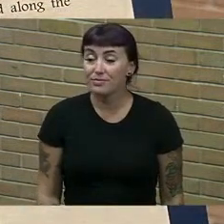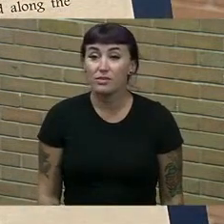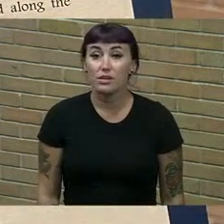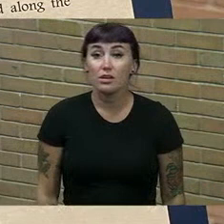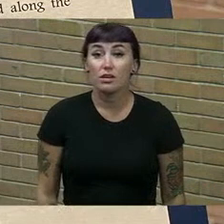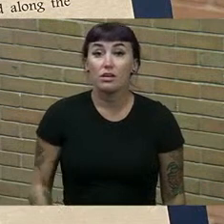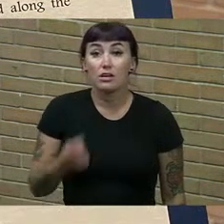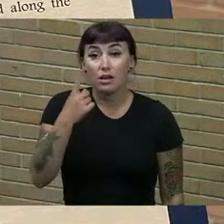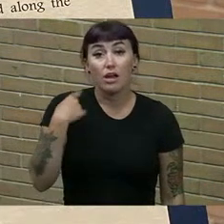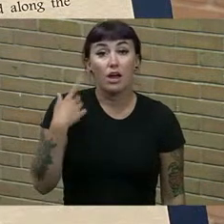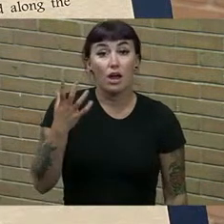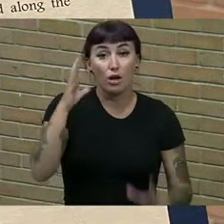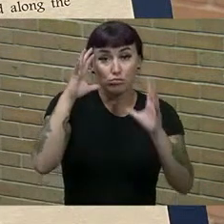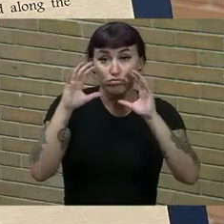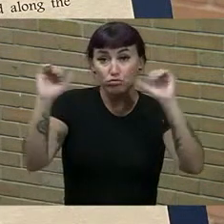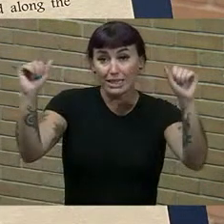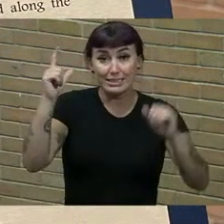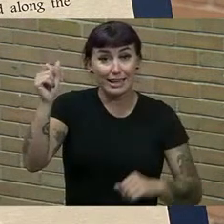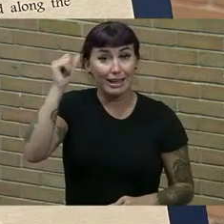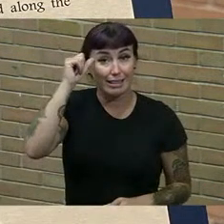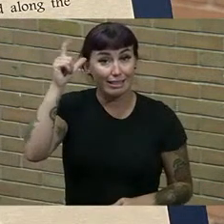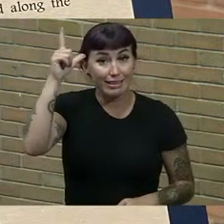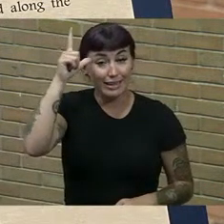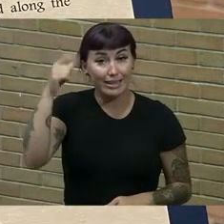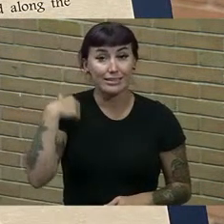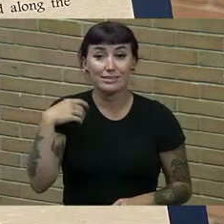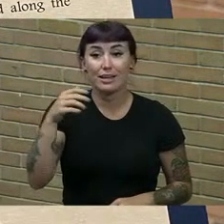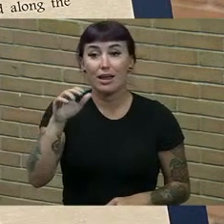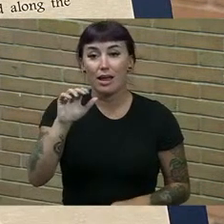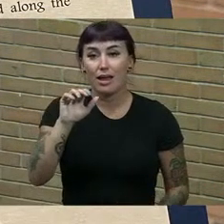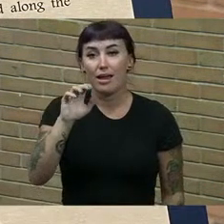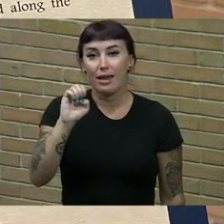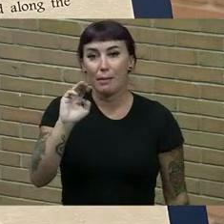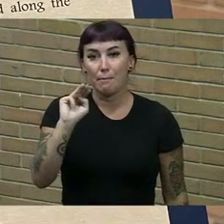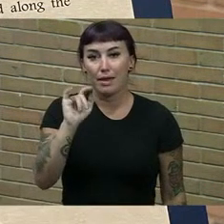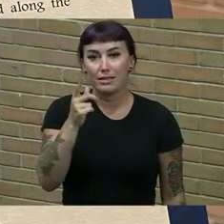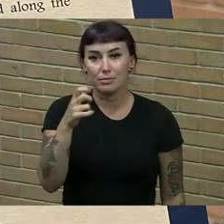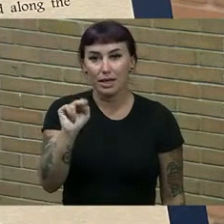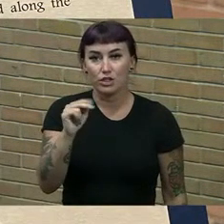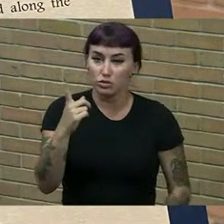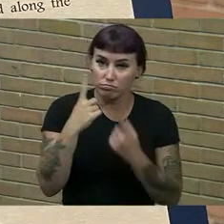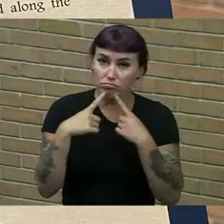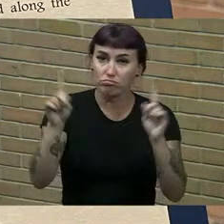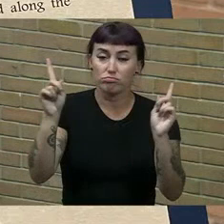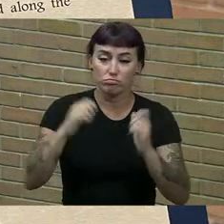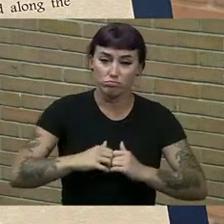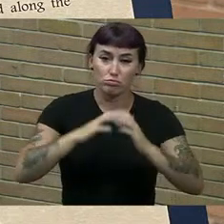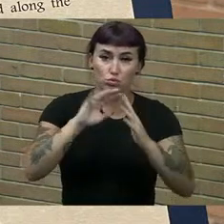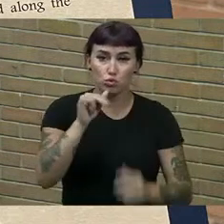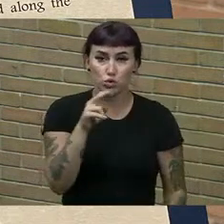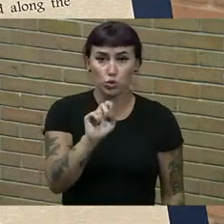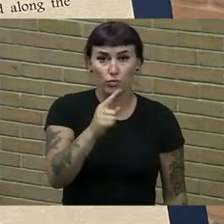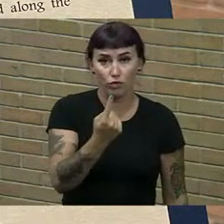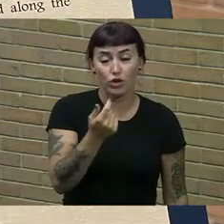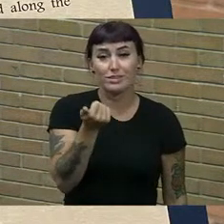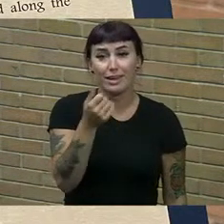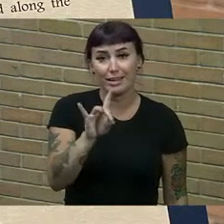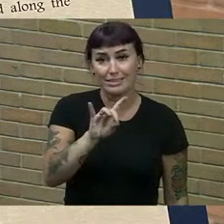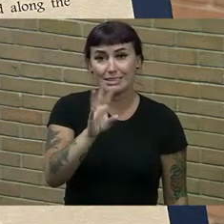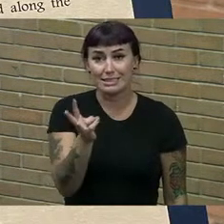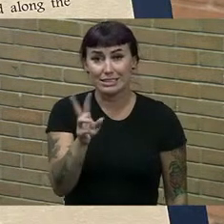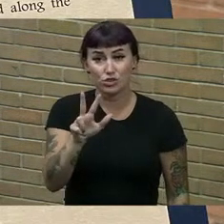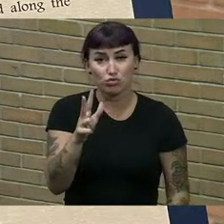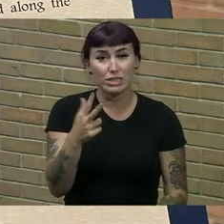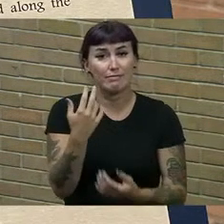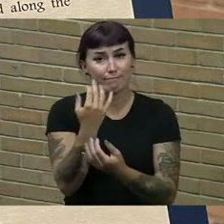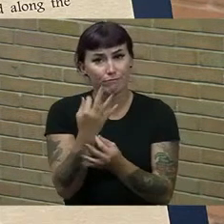Whereas President Lincoln's Emancipation Proclamation, effective June 1st, 1863, freed slaves in